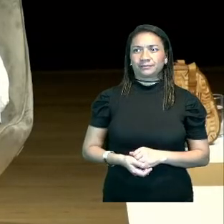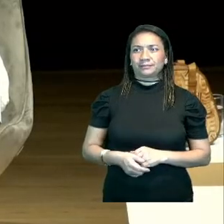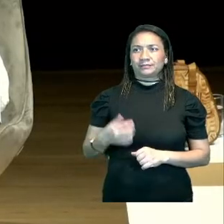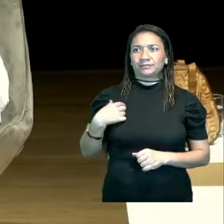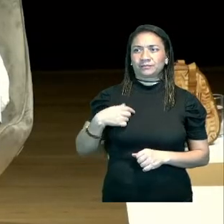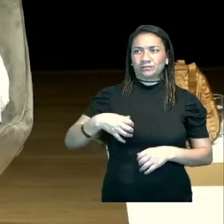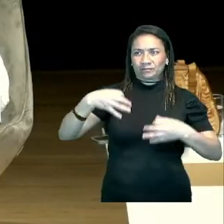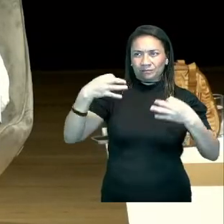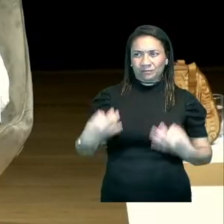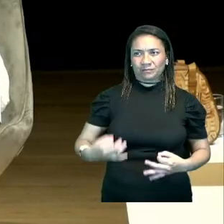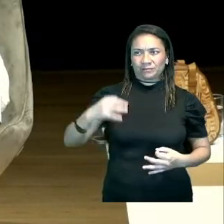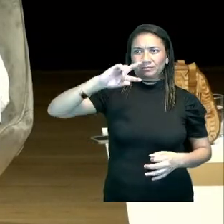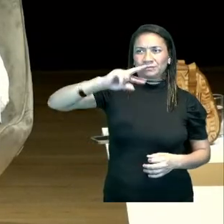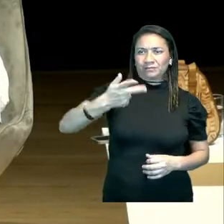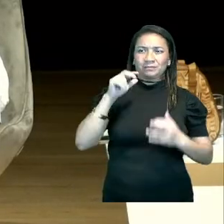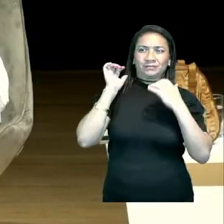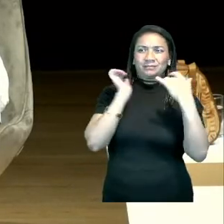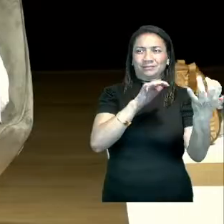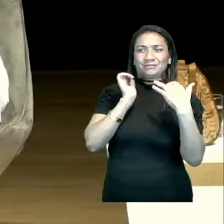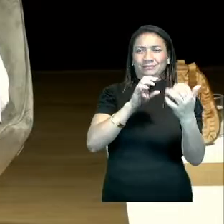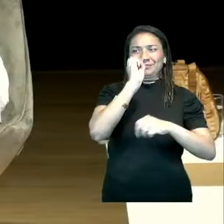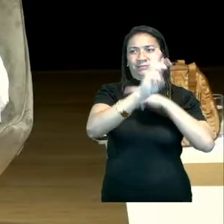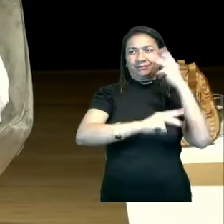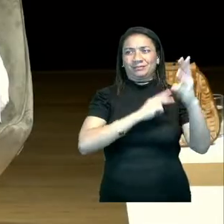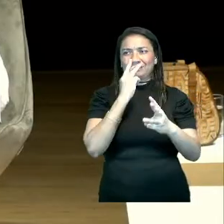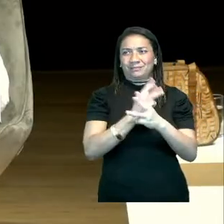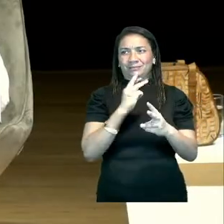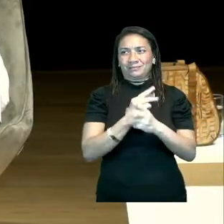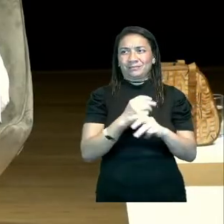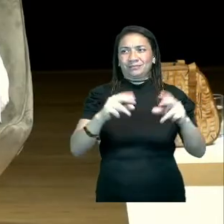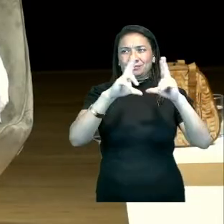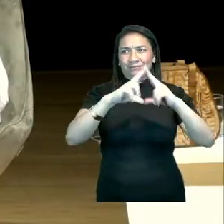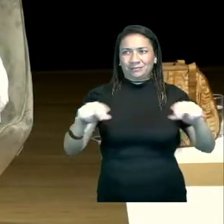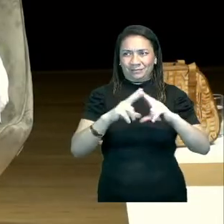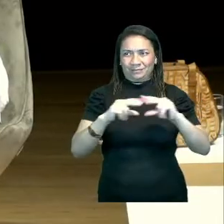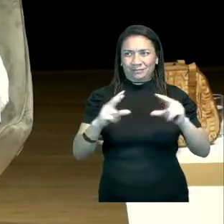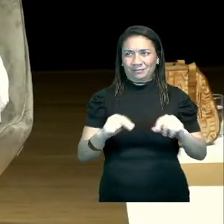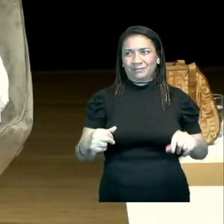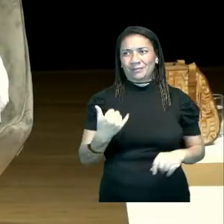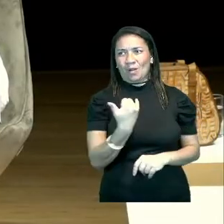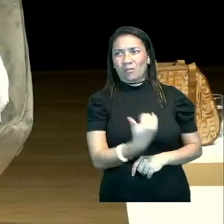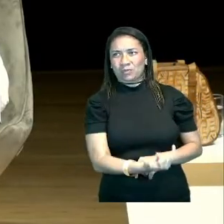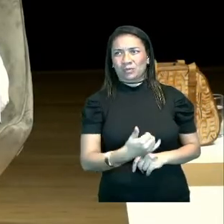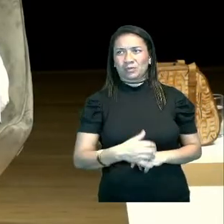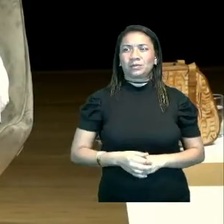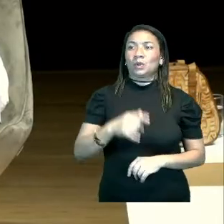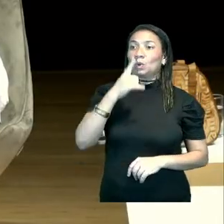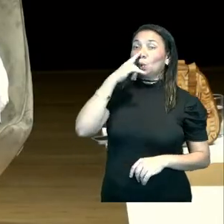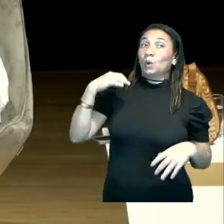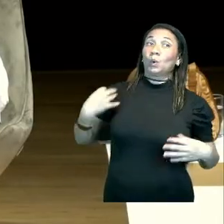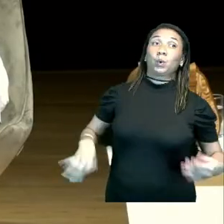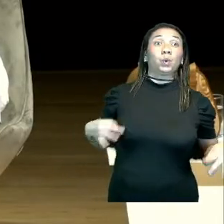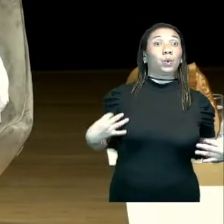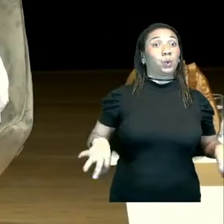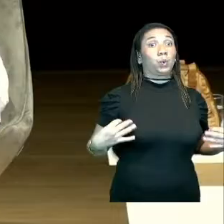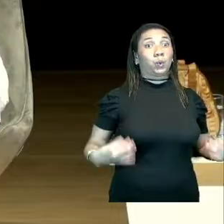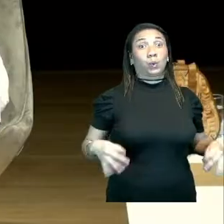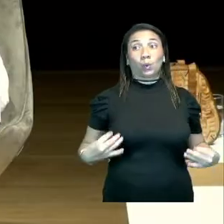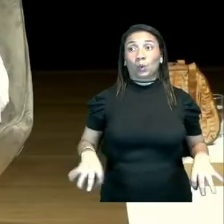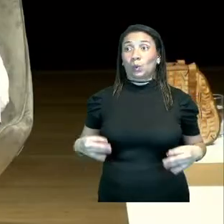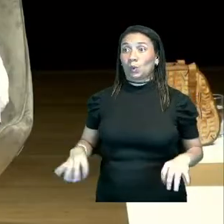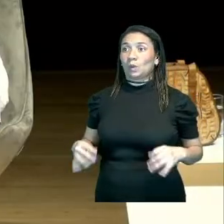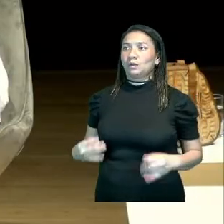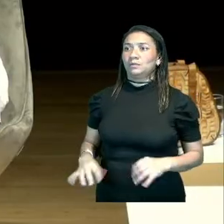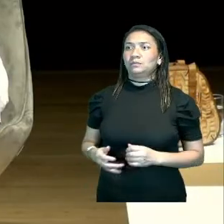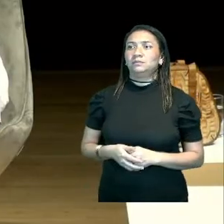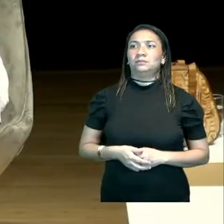environment in the United States in which the words internment are also being used, and incarceration, for those